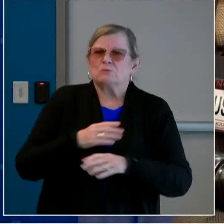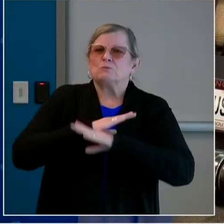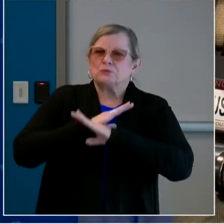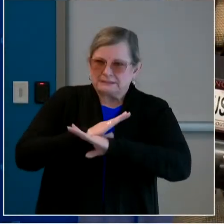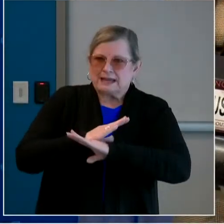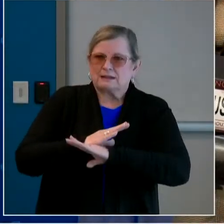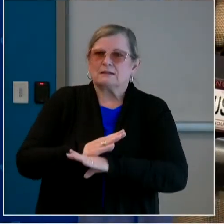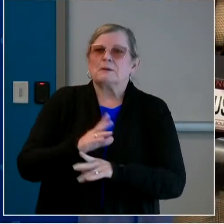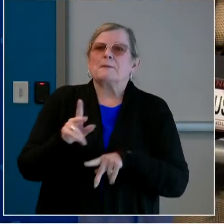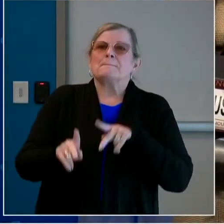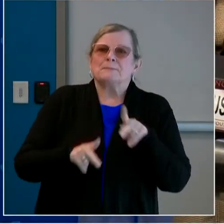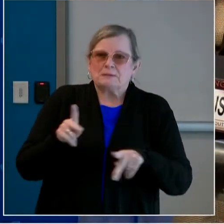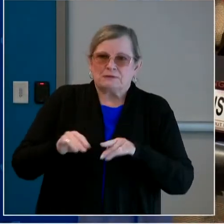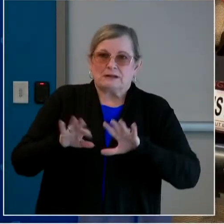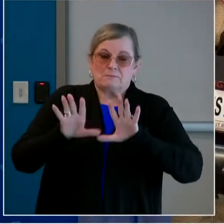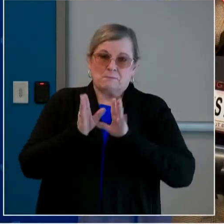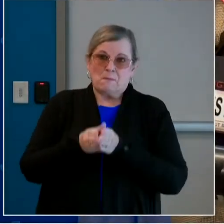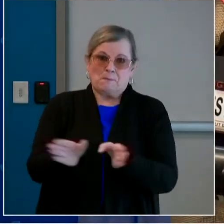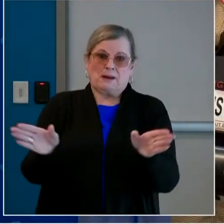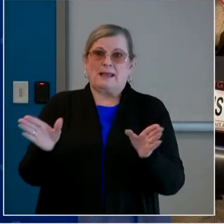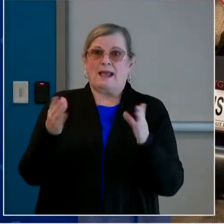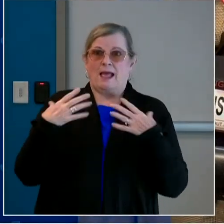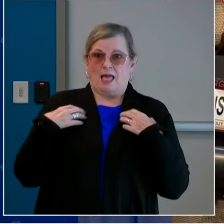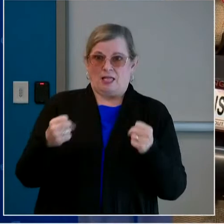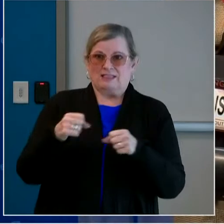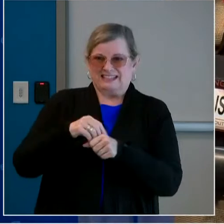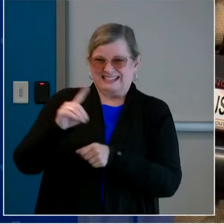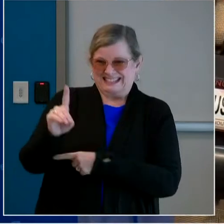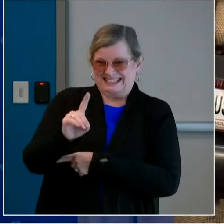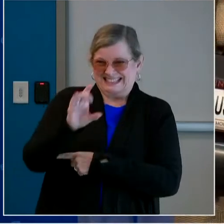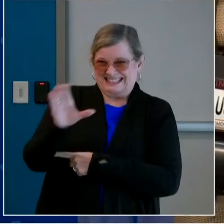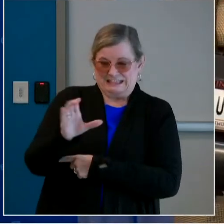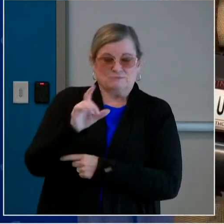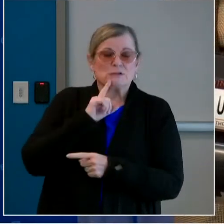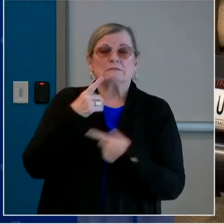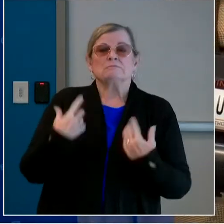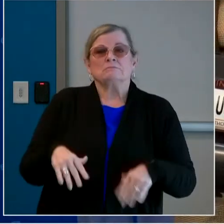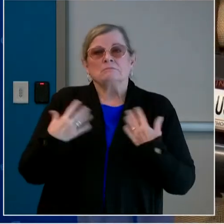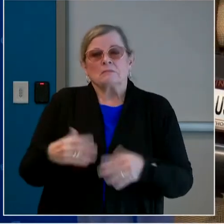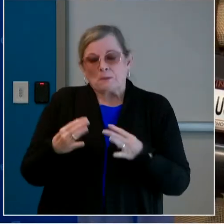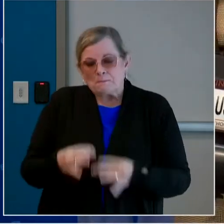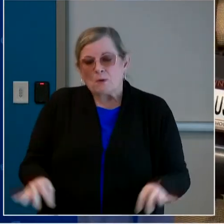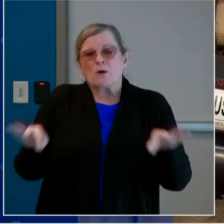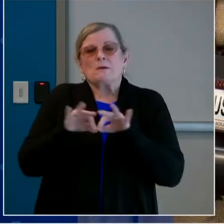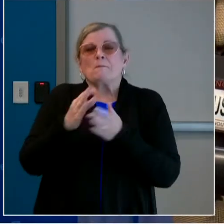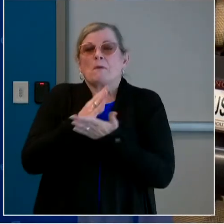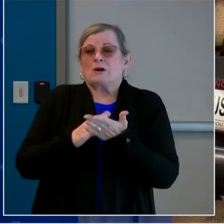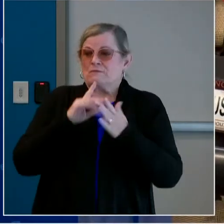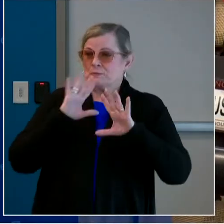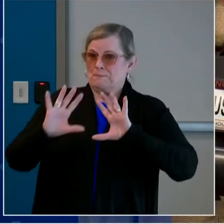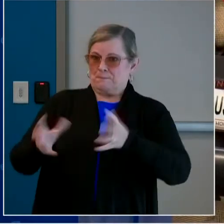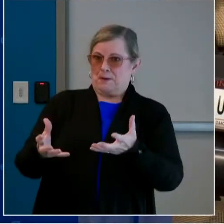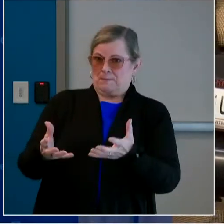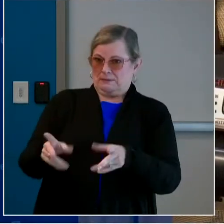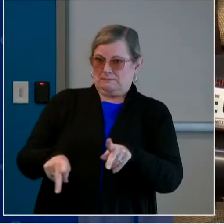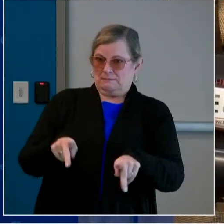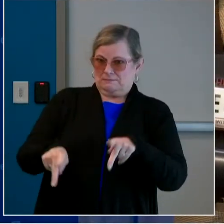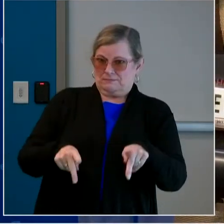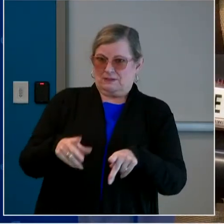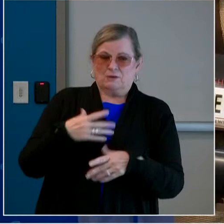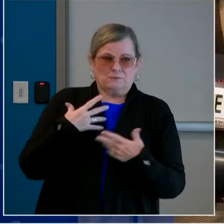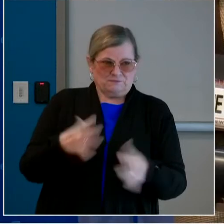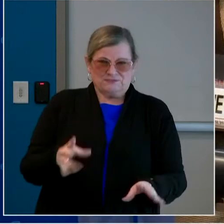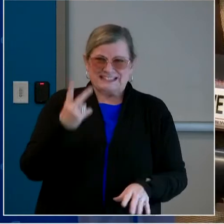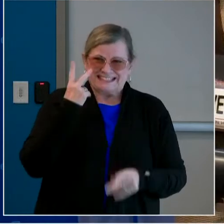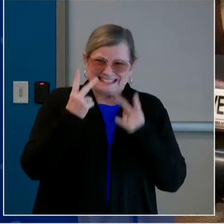health in the district. And this is an important part of the public health. And as the mayor said, we've seen where Congress has interfered in the past,